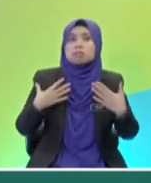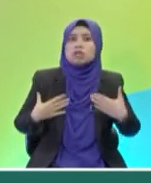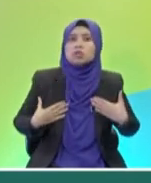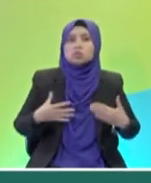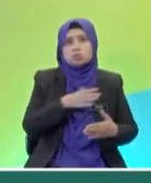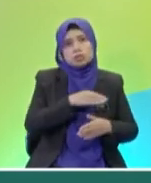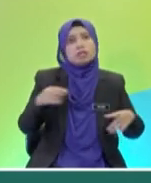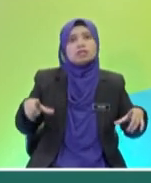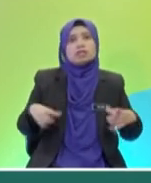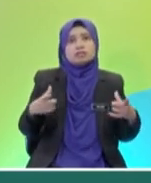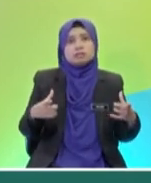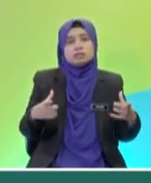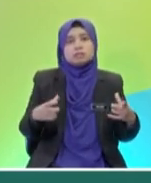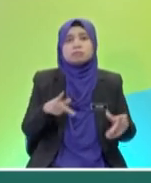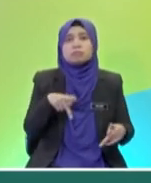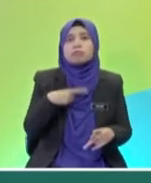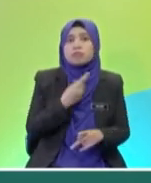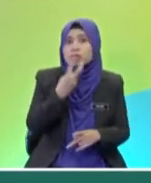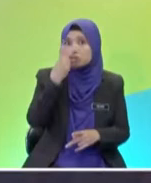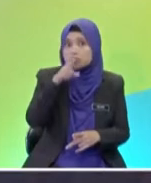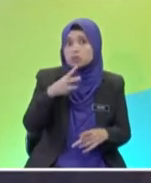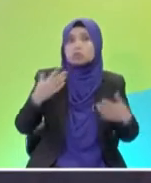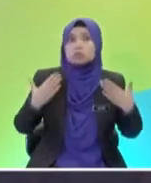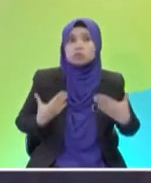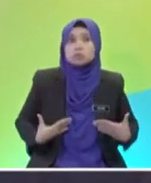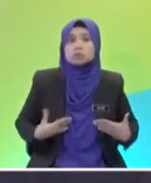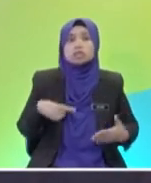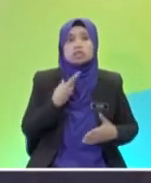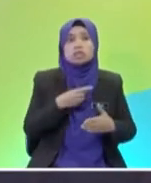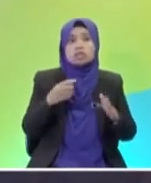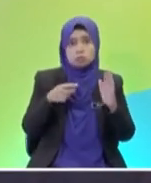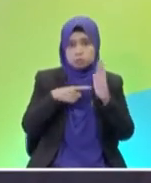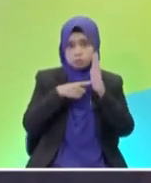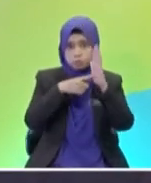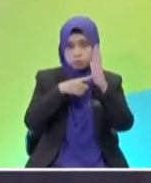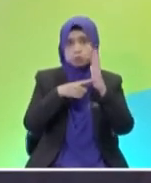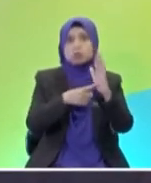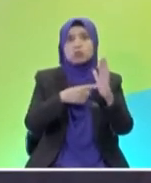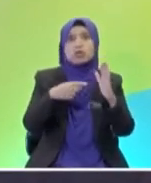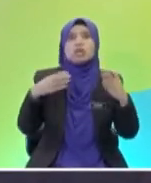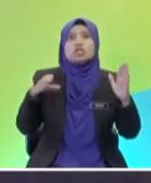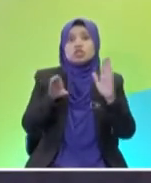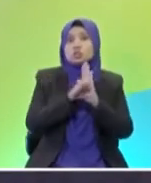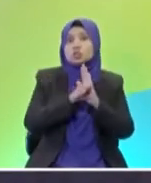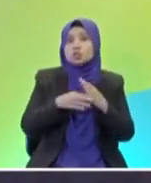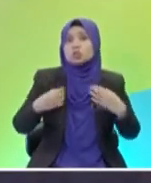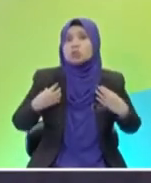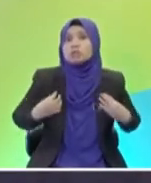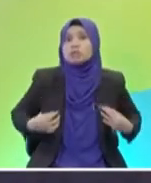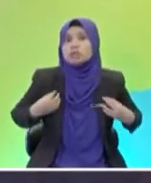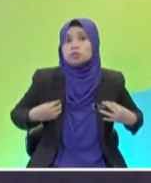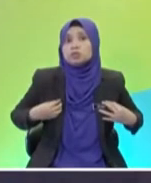if let have a look here, clothes. Okay, we have an example here, jacket. Oh, this jacket? Yes, this okay. is made of